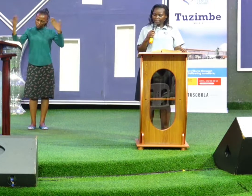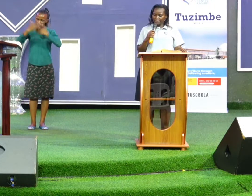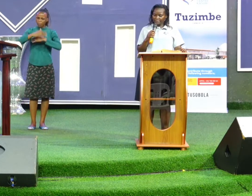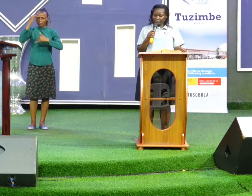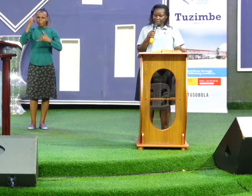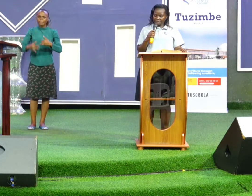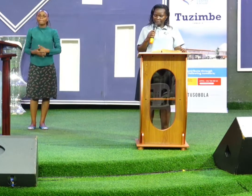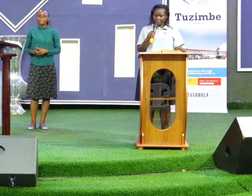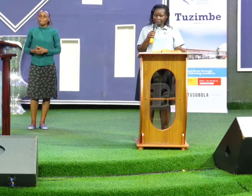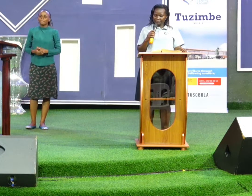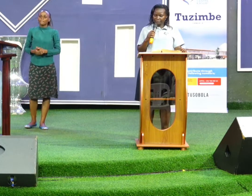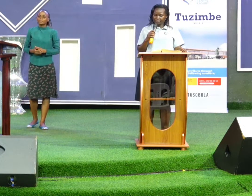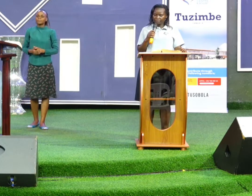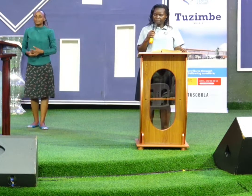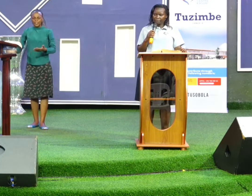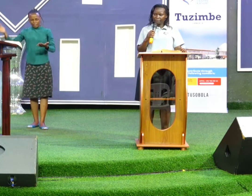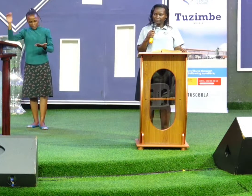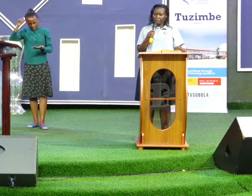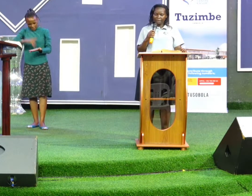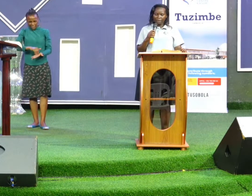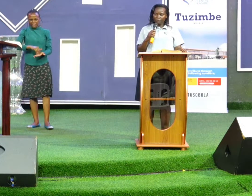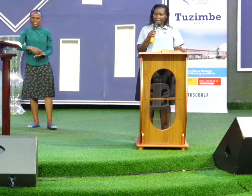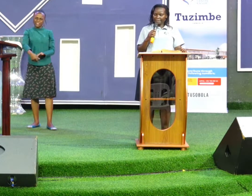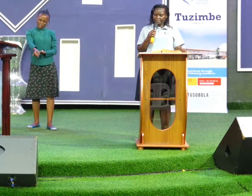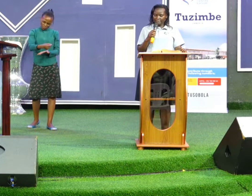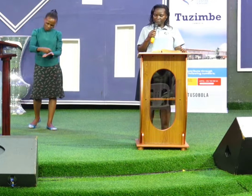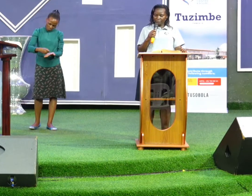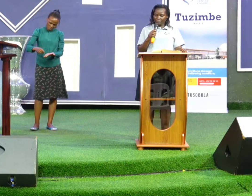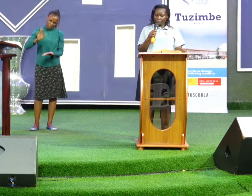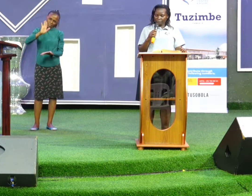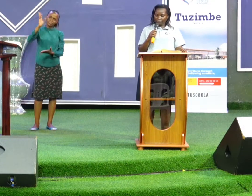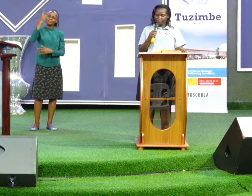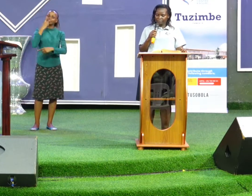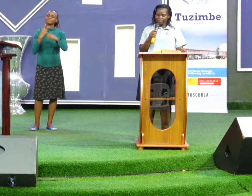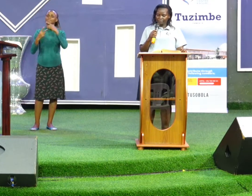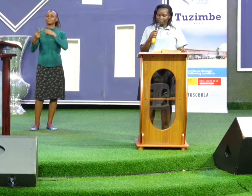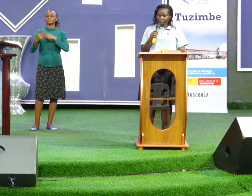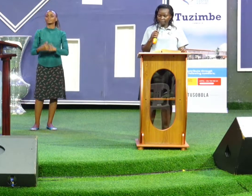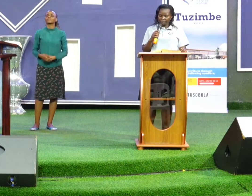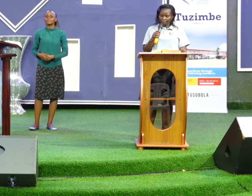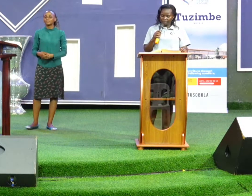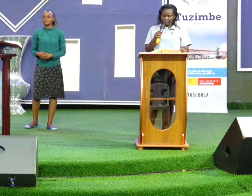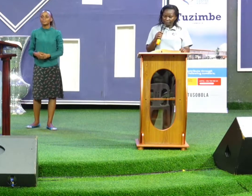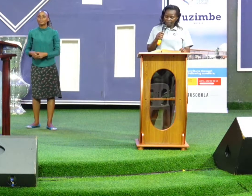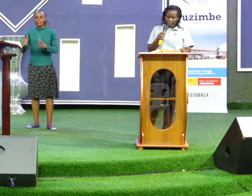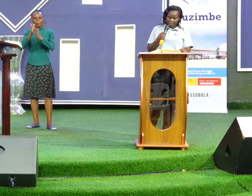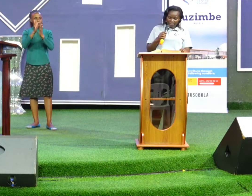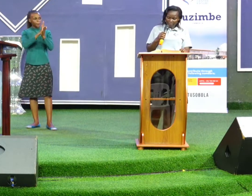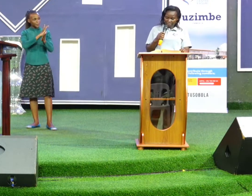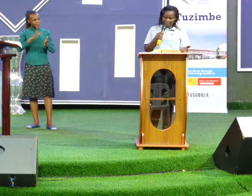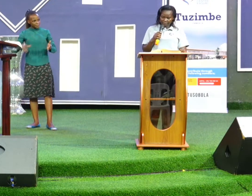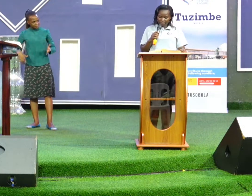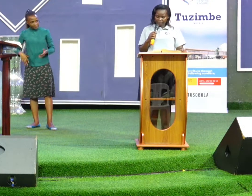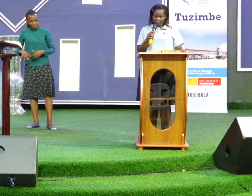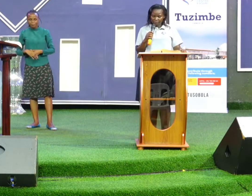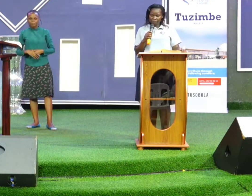After the night is passed, write again your vision. Yes,